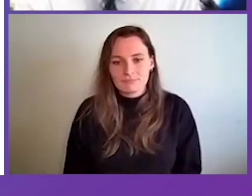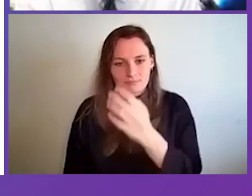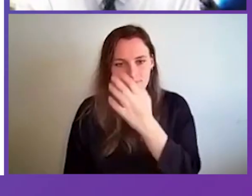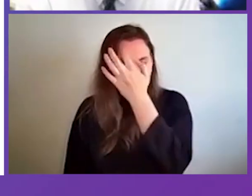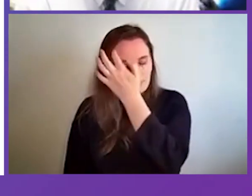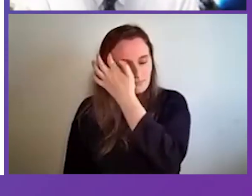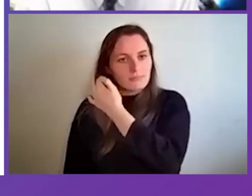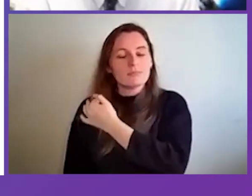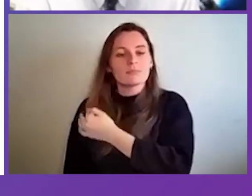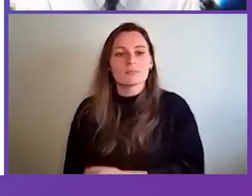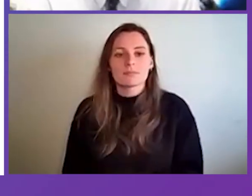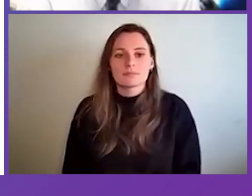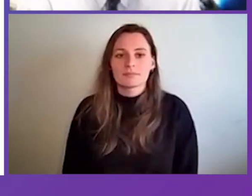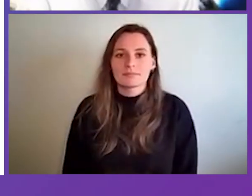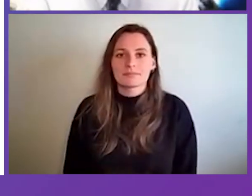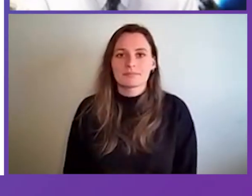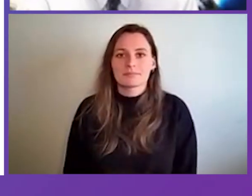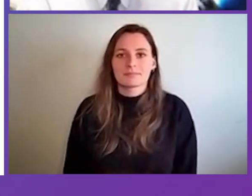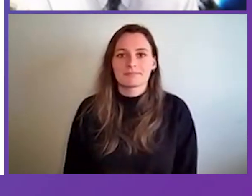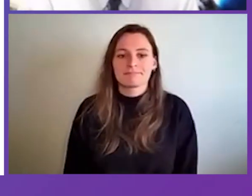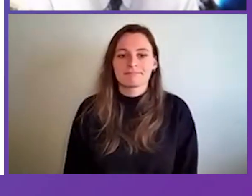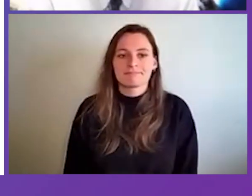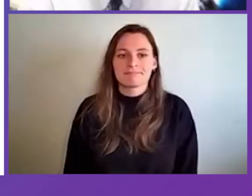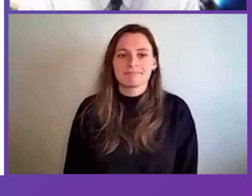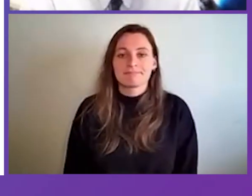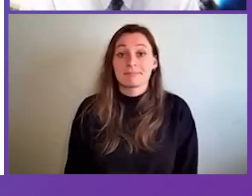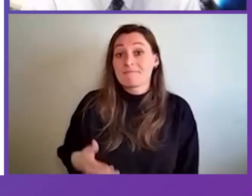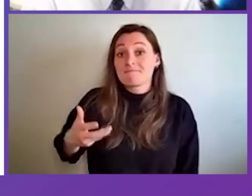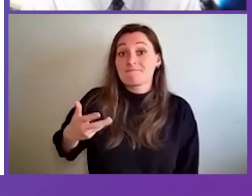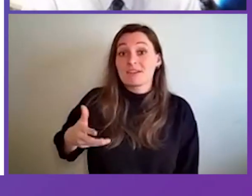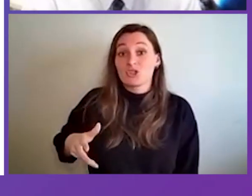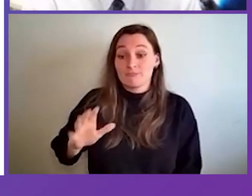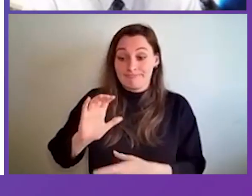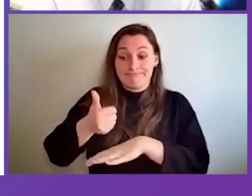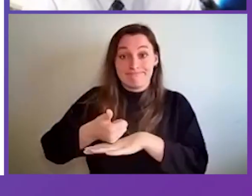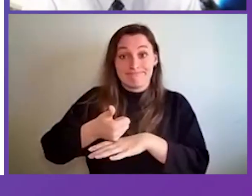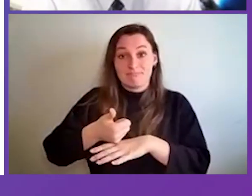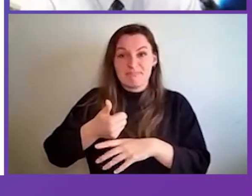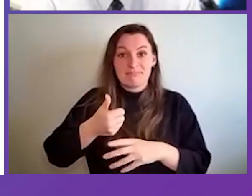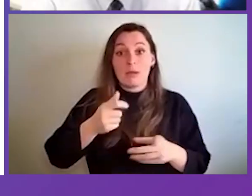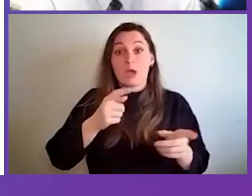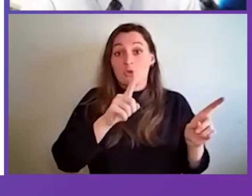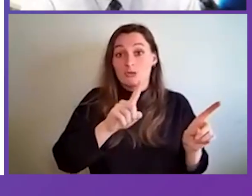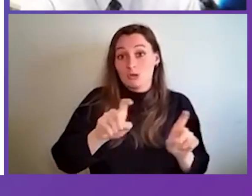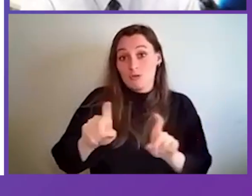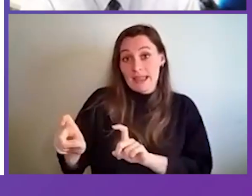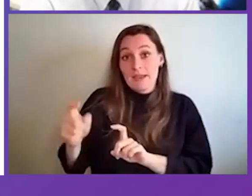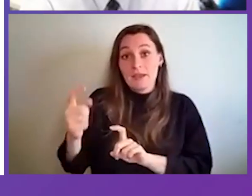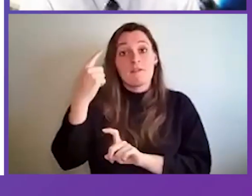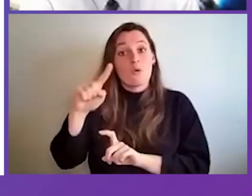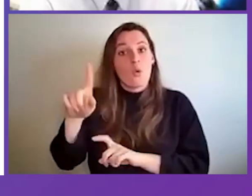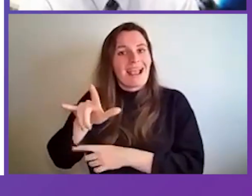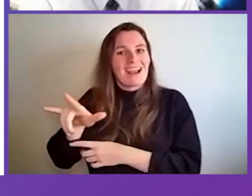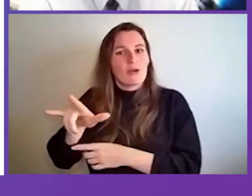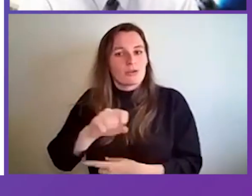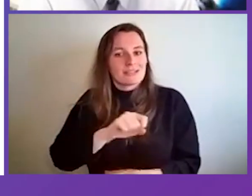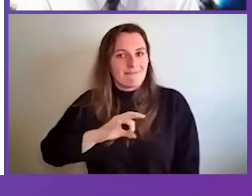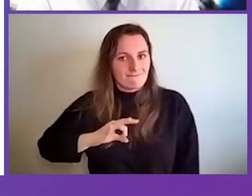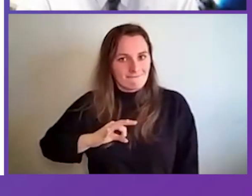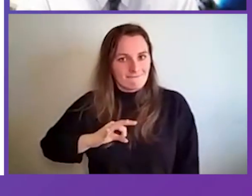We have prepared a survey for airport and airline staff as well. This has been submitted for research ethics